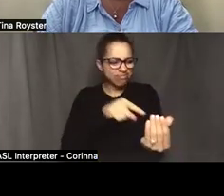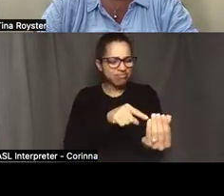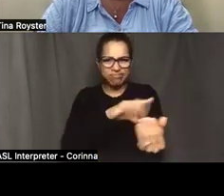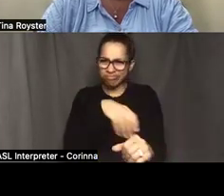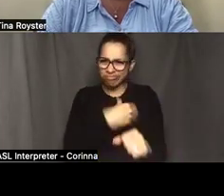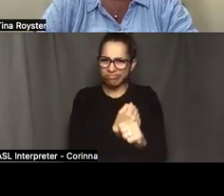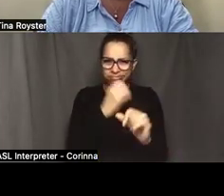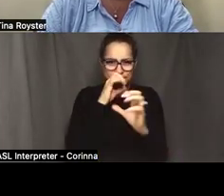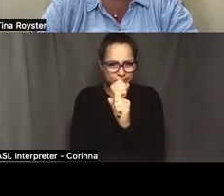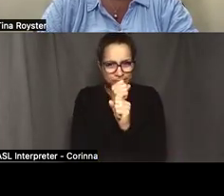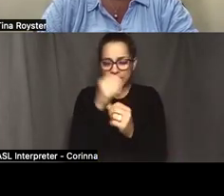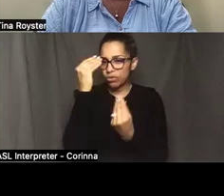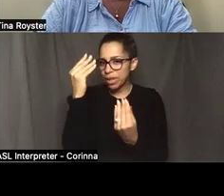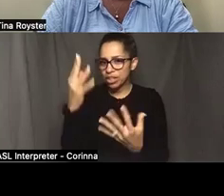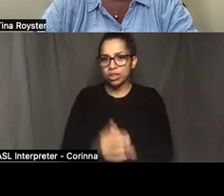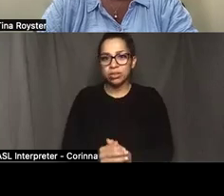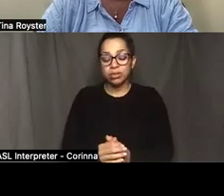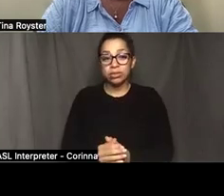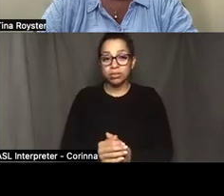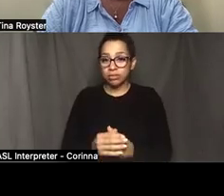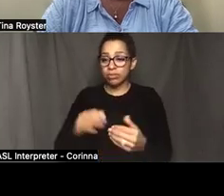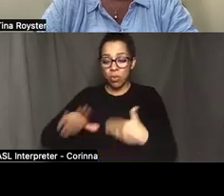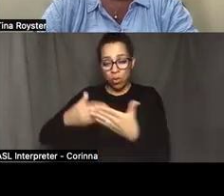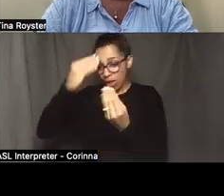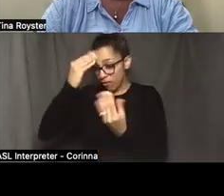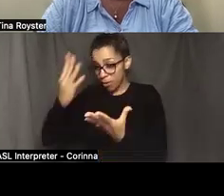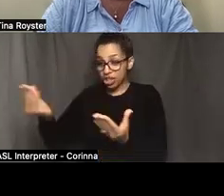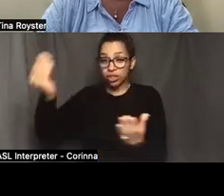information. Everything that we have goes in that file,